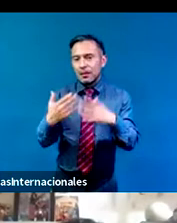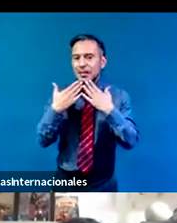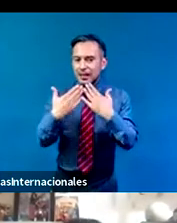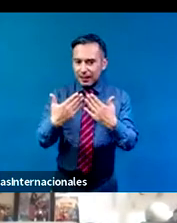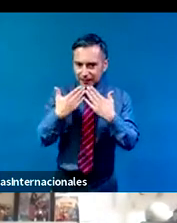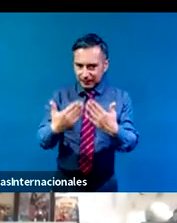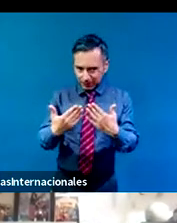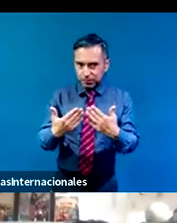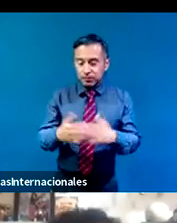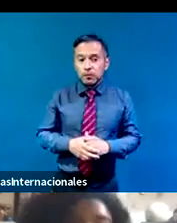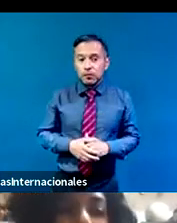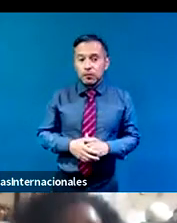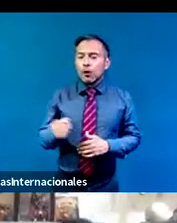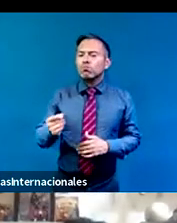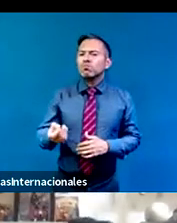issues that have to do with